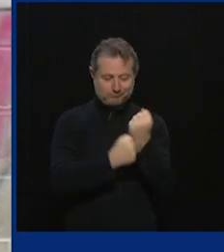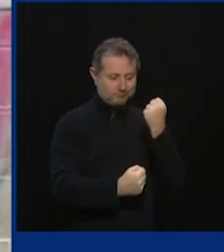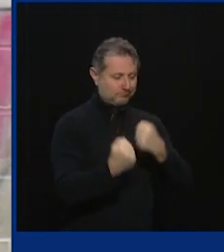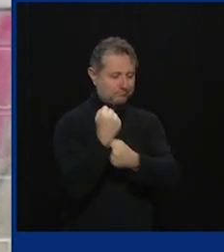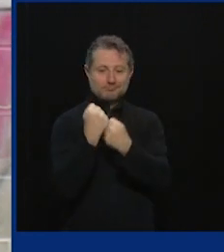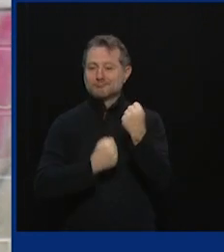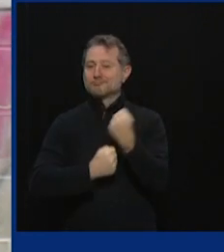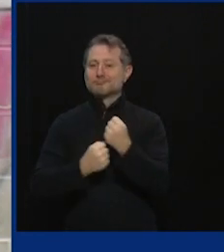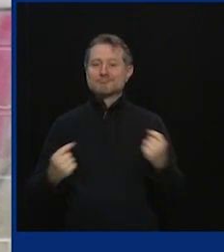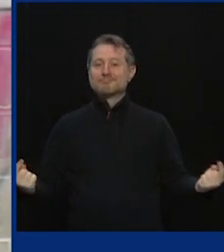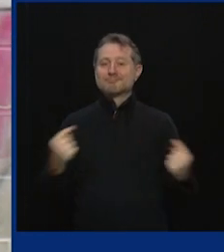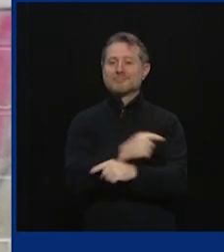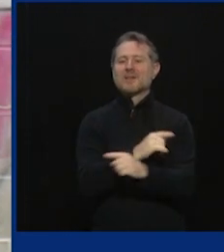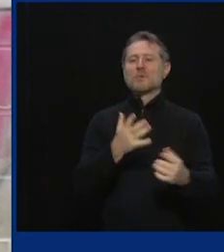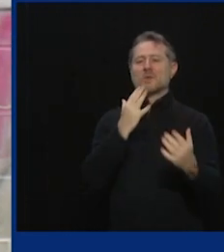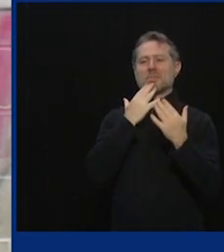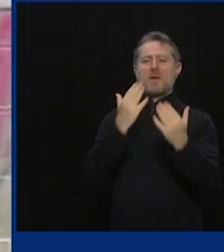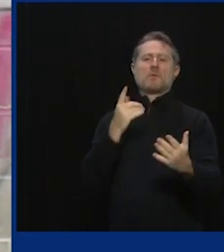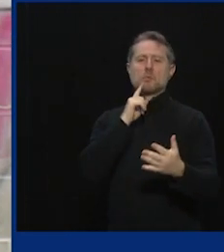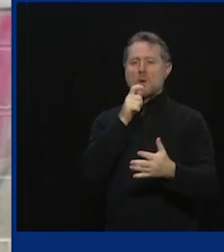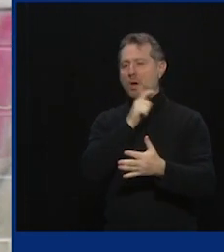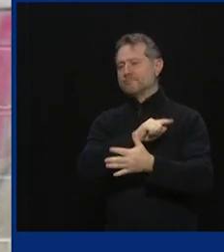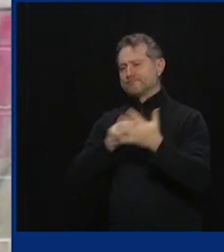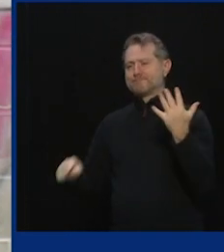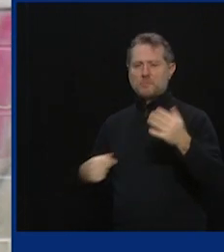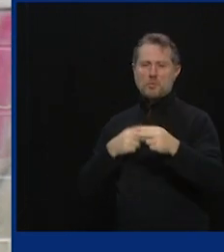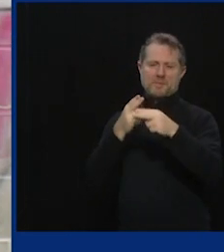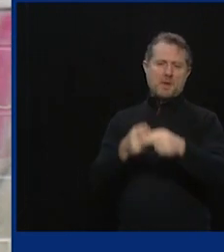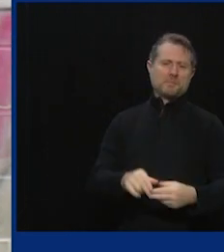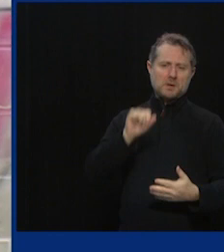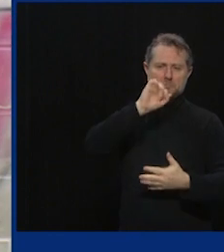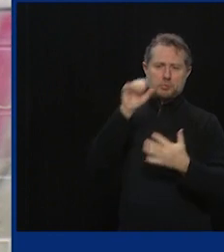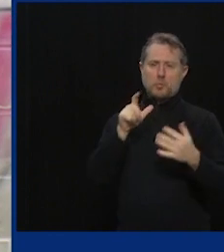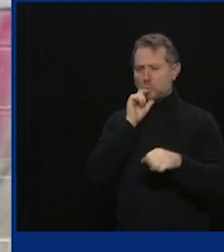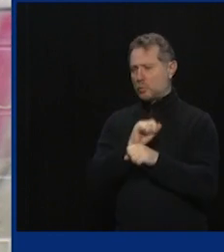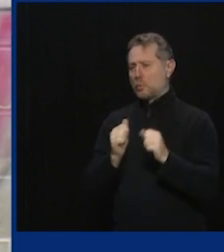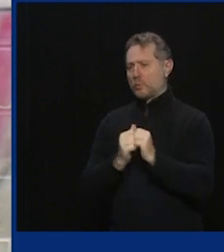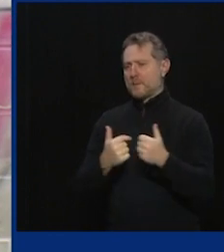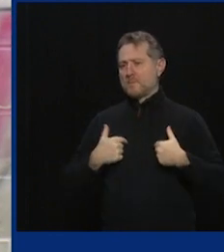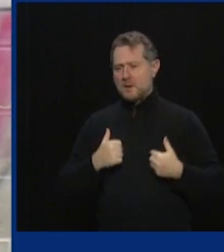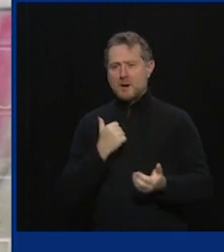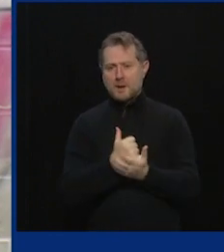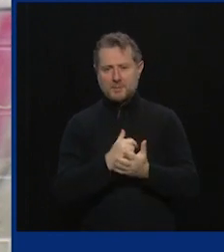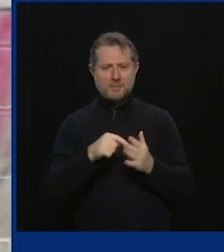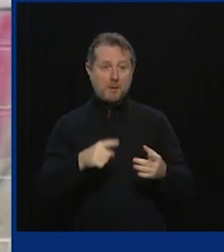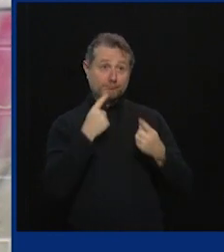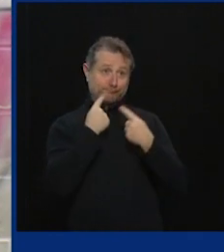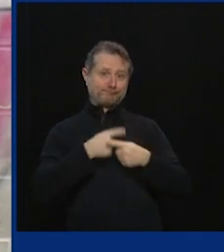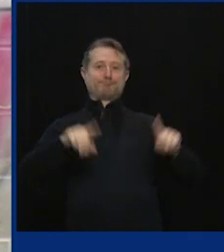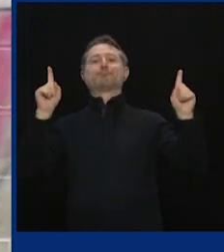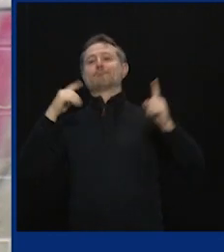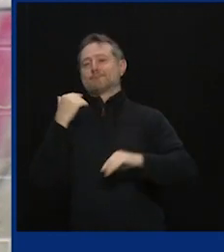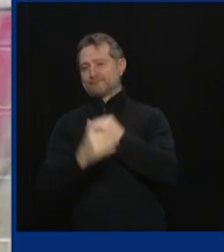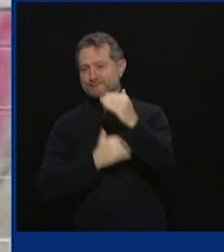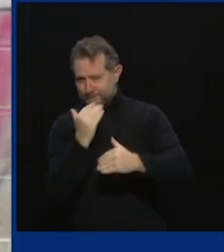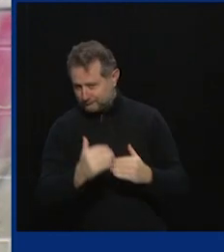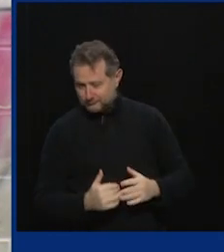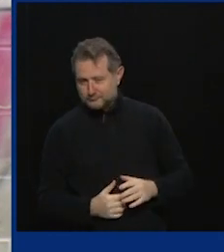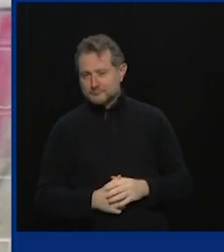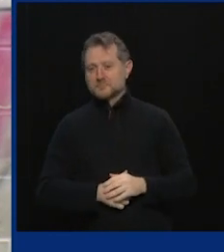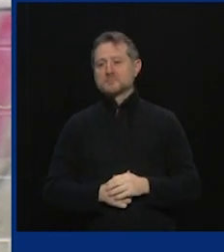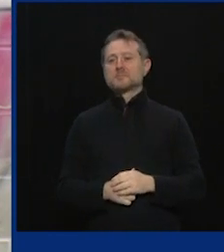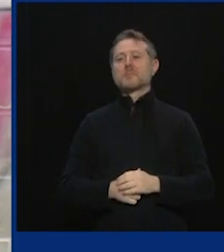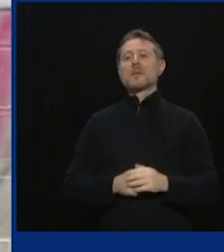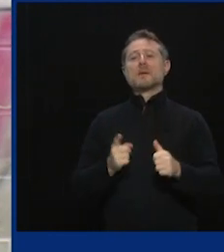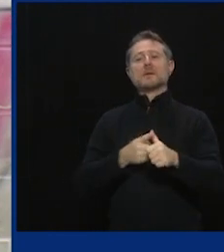gratitude to the following individuals and organizations that worked with me and helped me this day possible. State